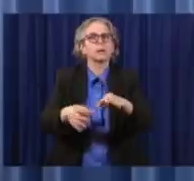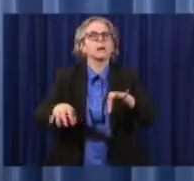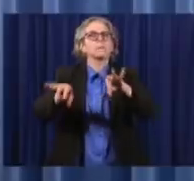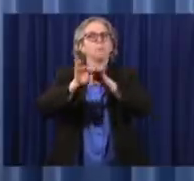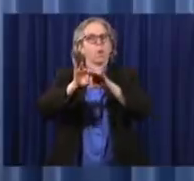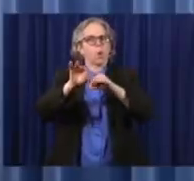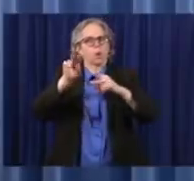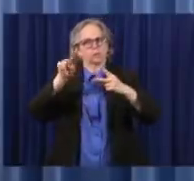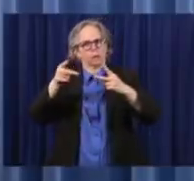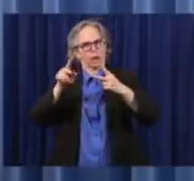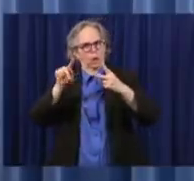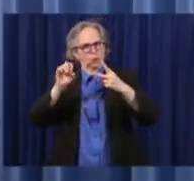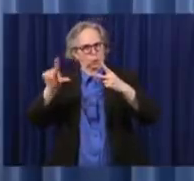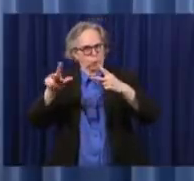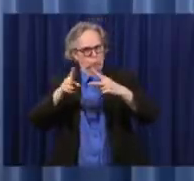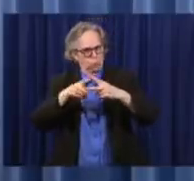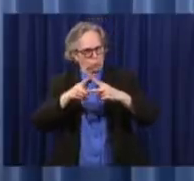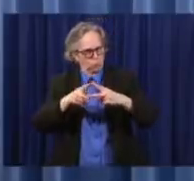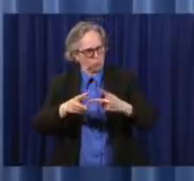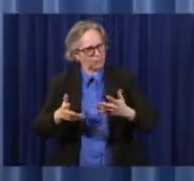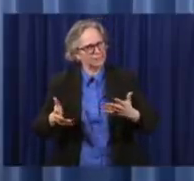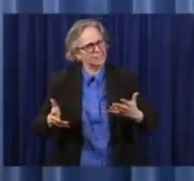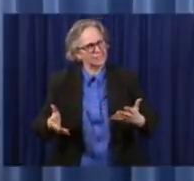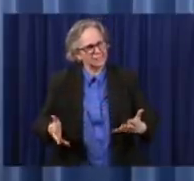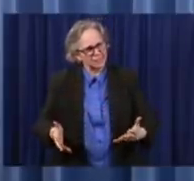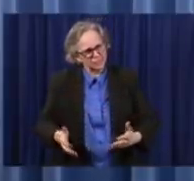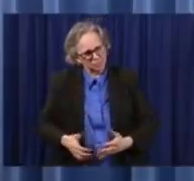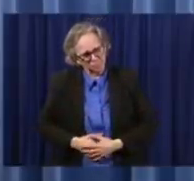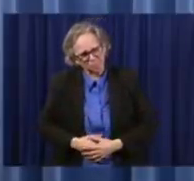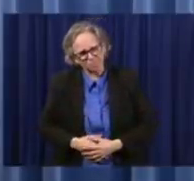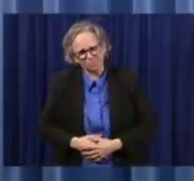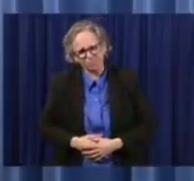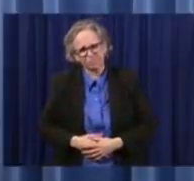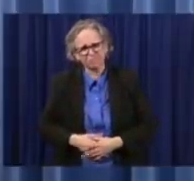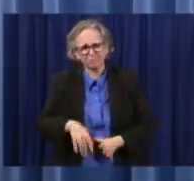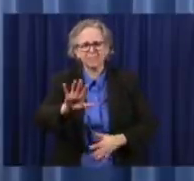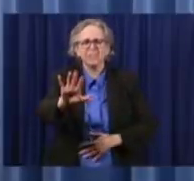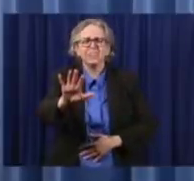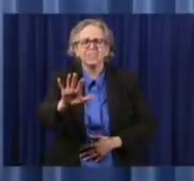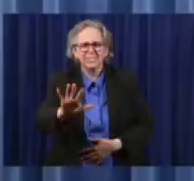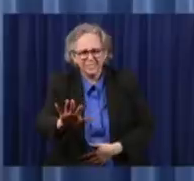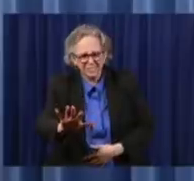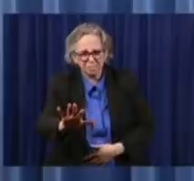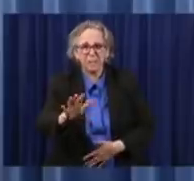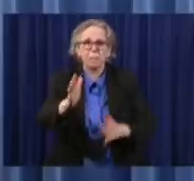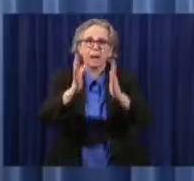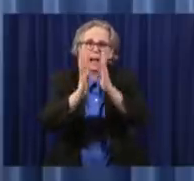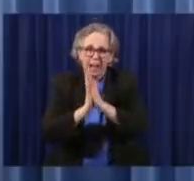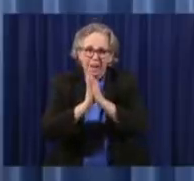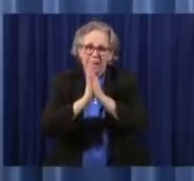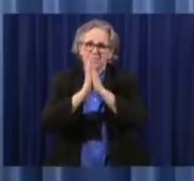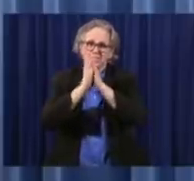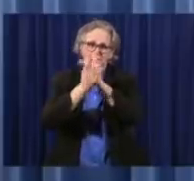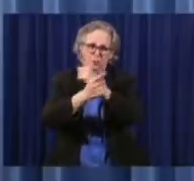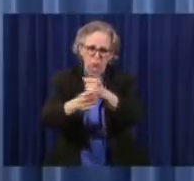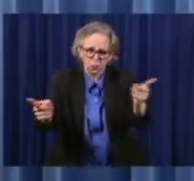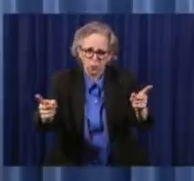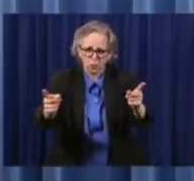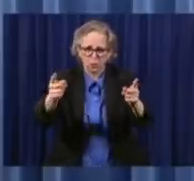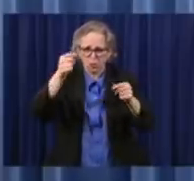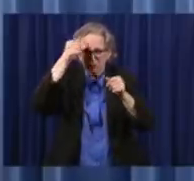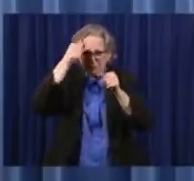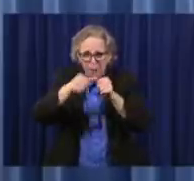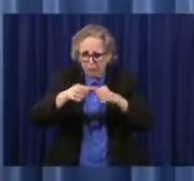and again, I would ask you all to remember, is that we are all in this together. And what each one of us